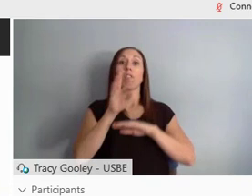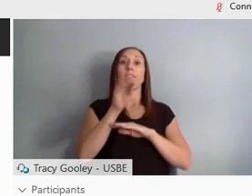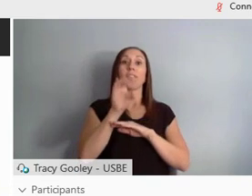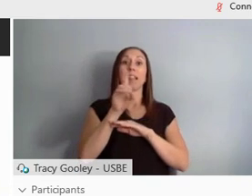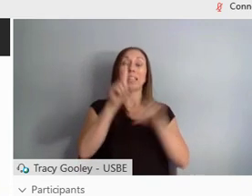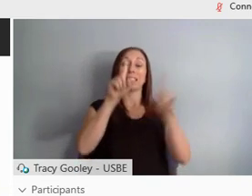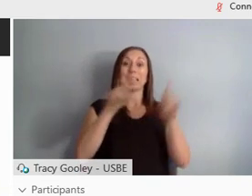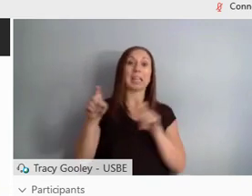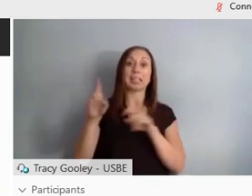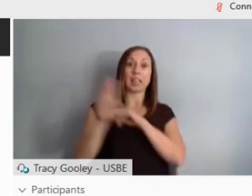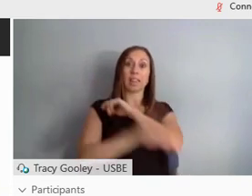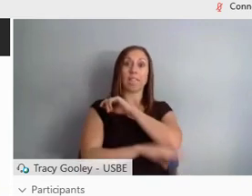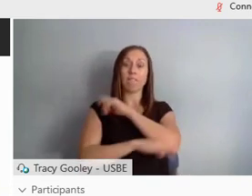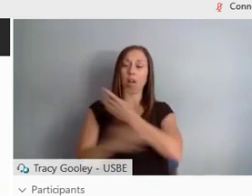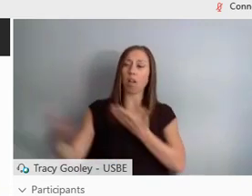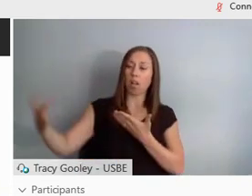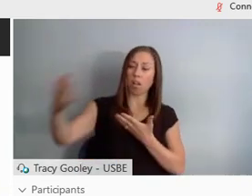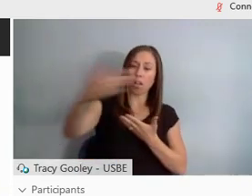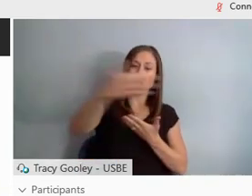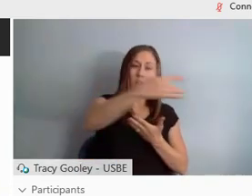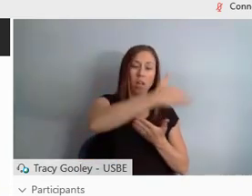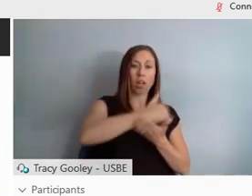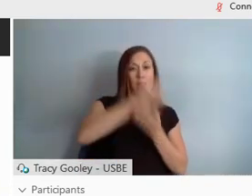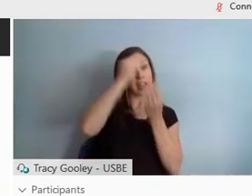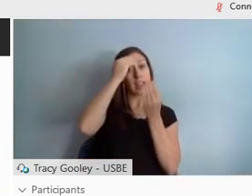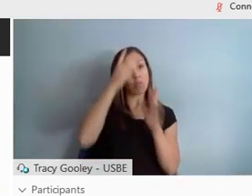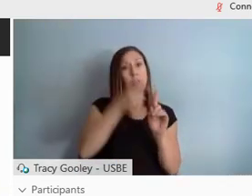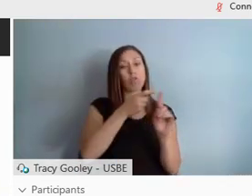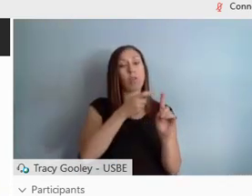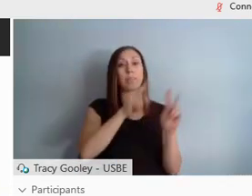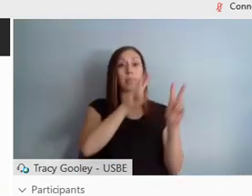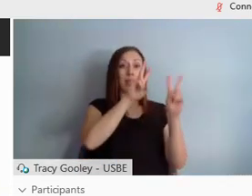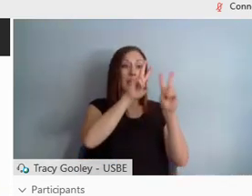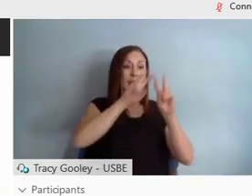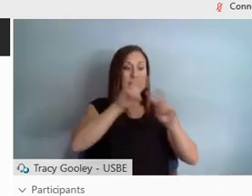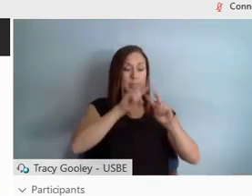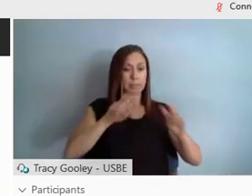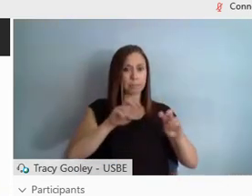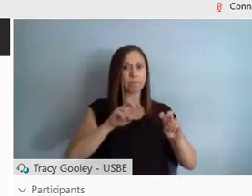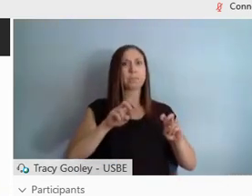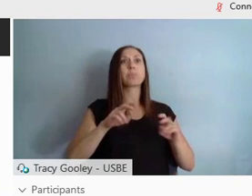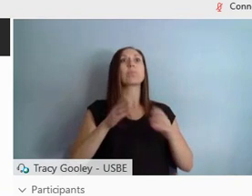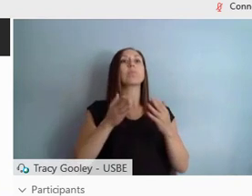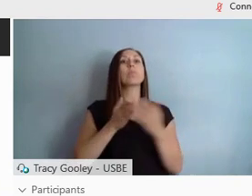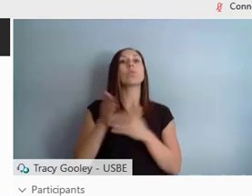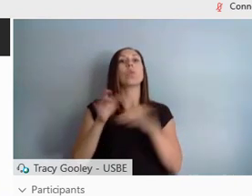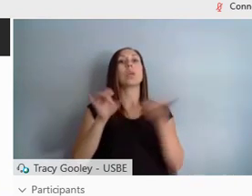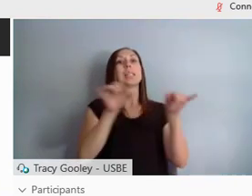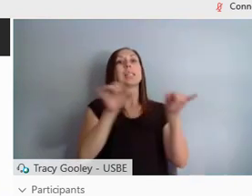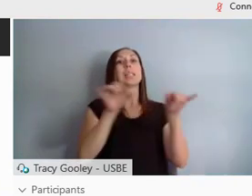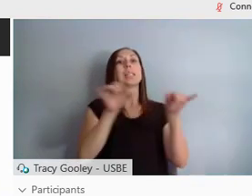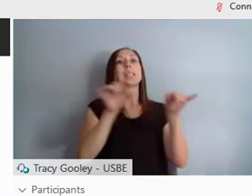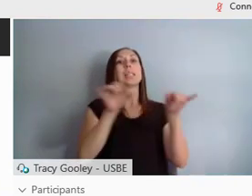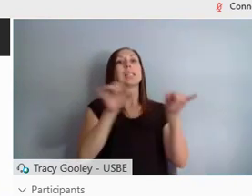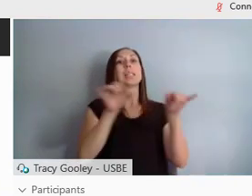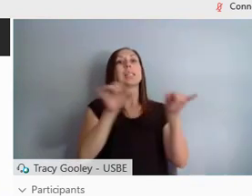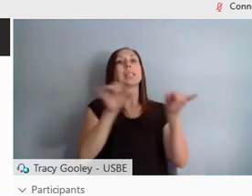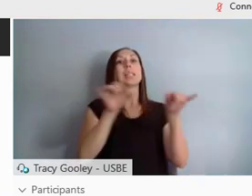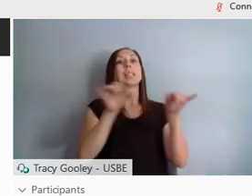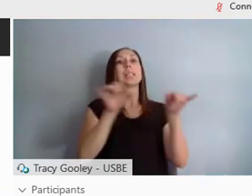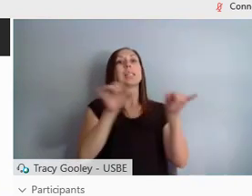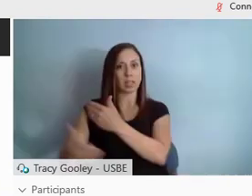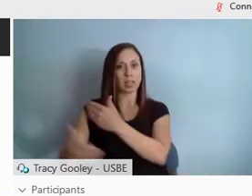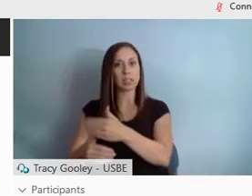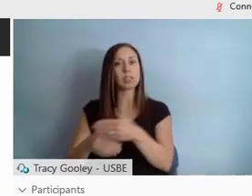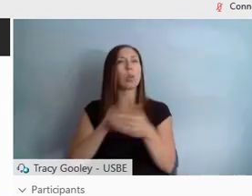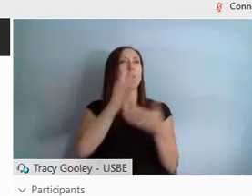year, we'll take all of the data from the assessment and we'll go through what is called a standard setting process. So we'll